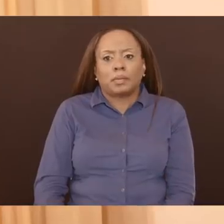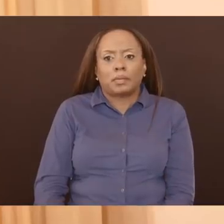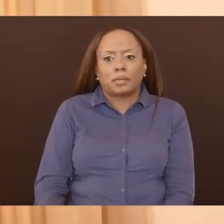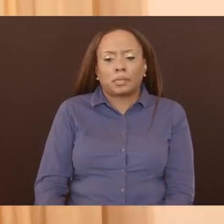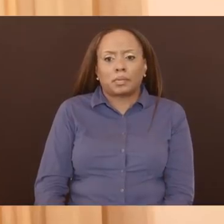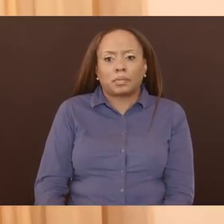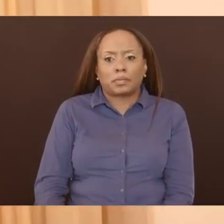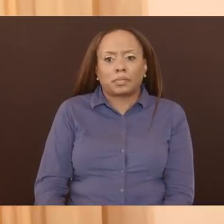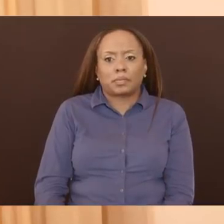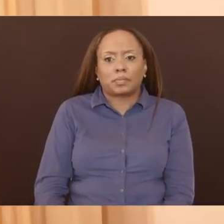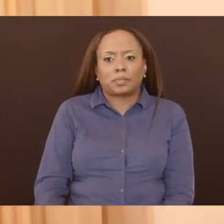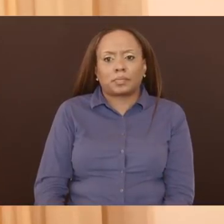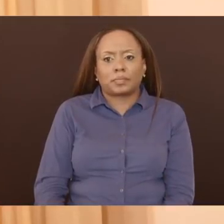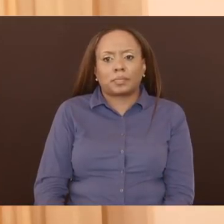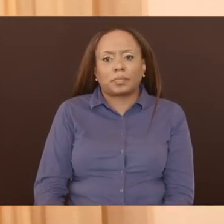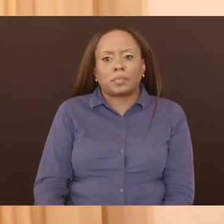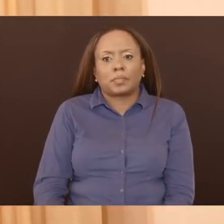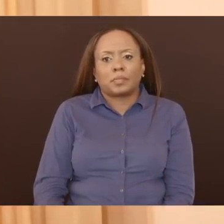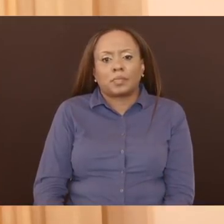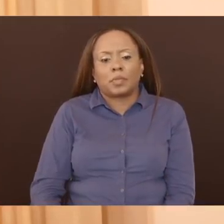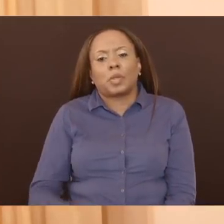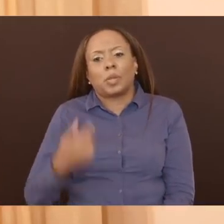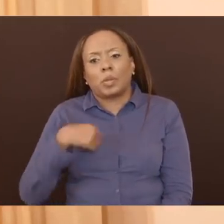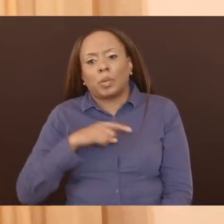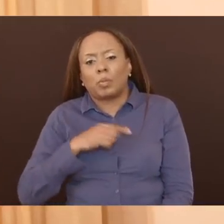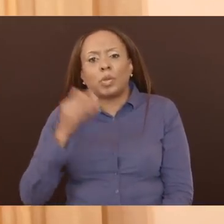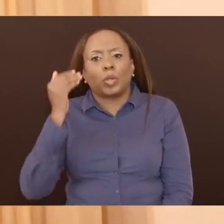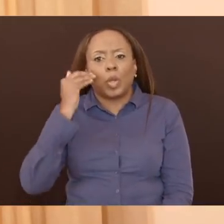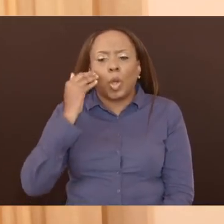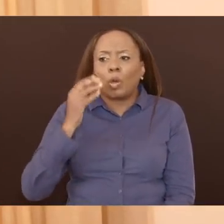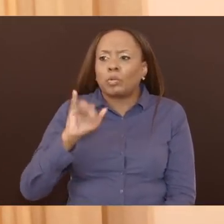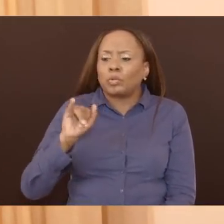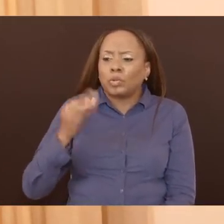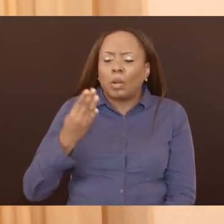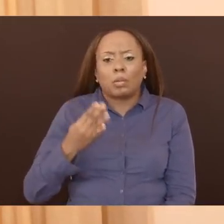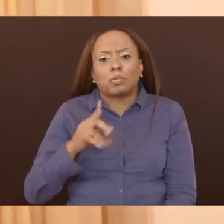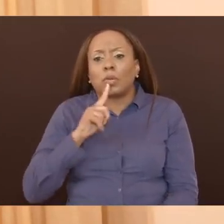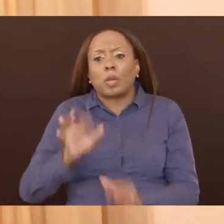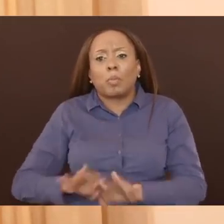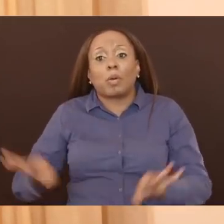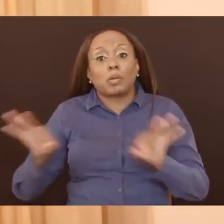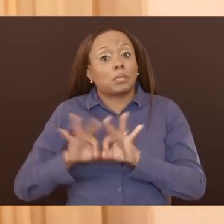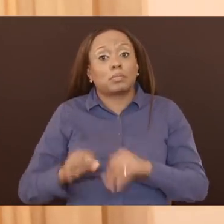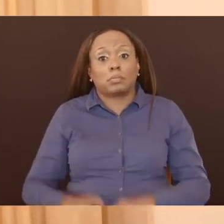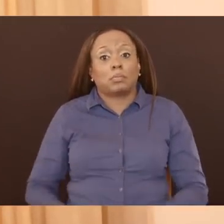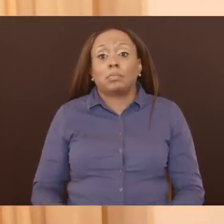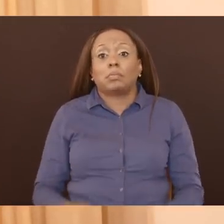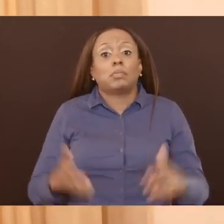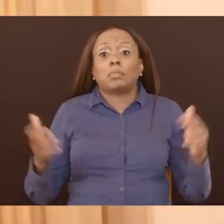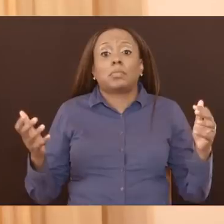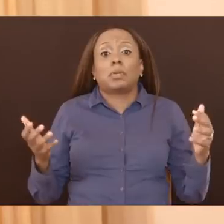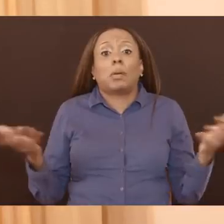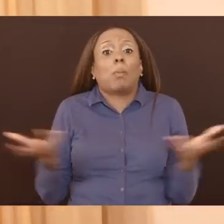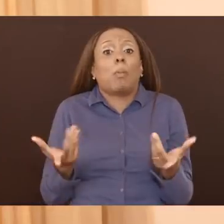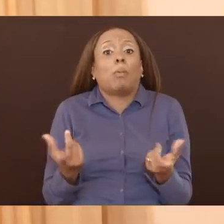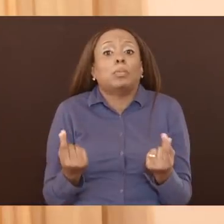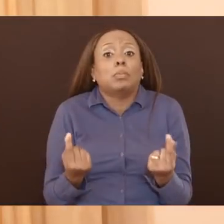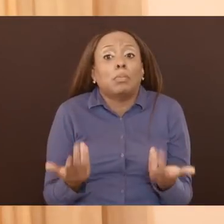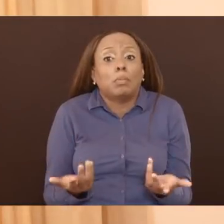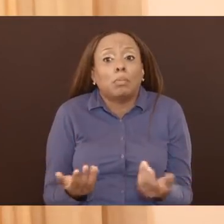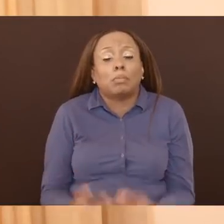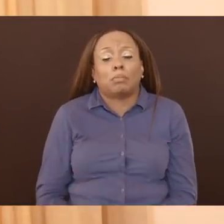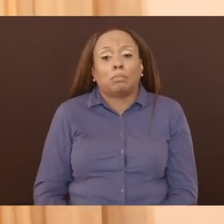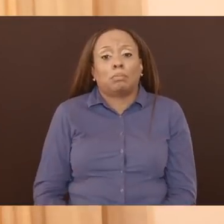have come back, we need to keep them ticking over and over. So where do we go from here? We go to be able to help us help